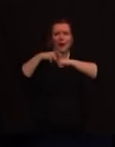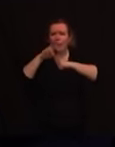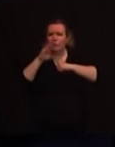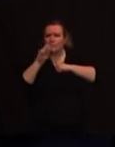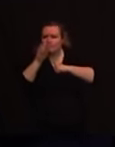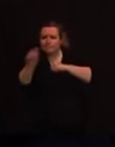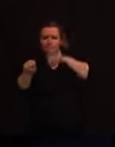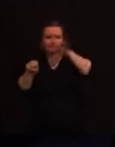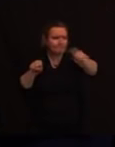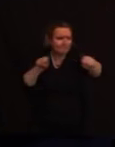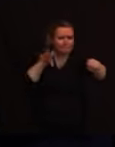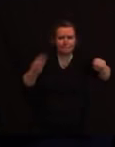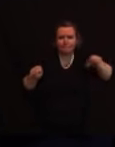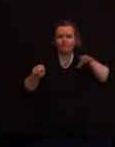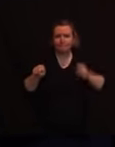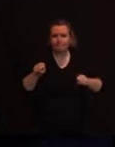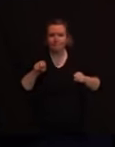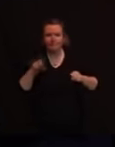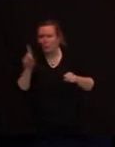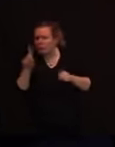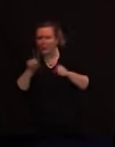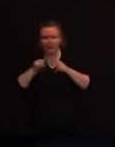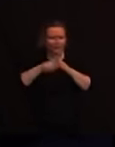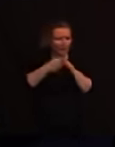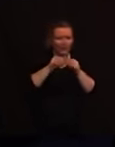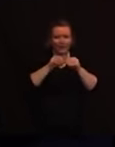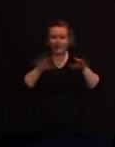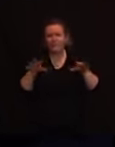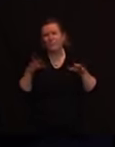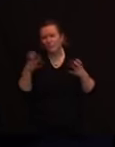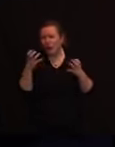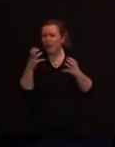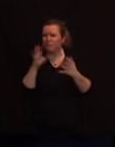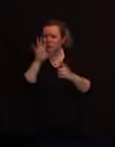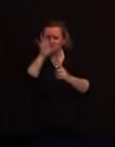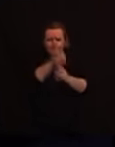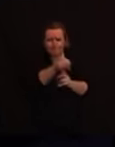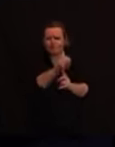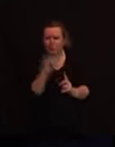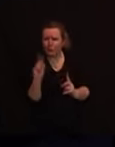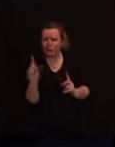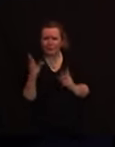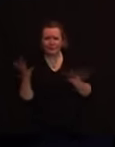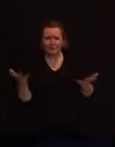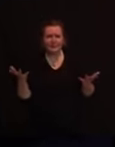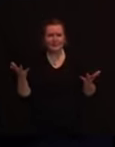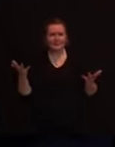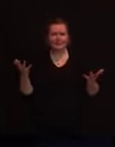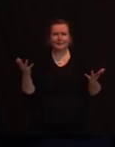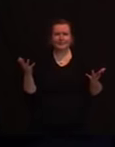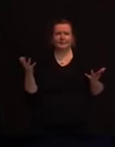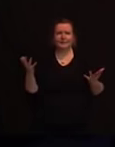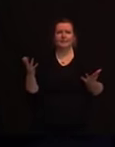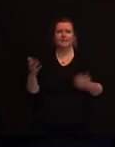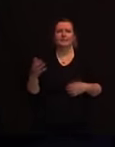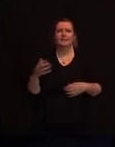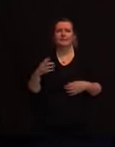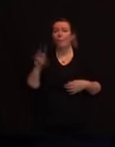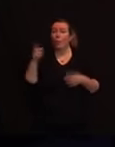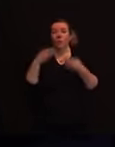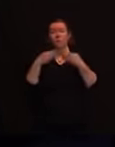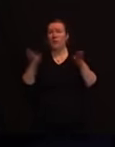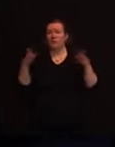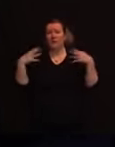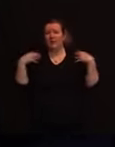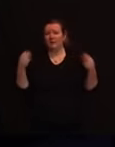able to beat it. We won't be able to just think about this on a public health side, but we know that our economy is not going to be open. We're not going to